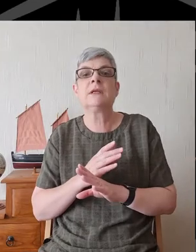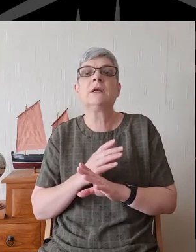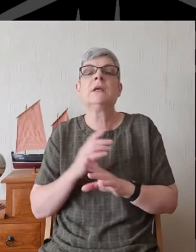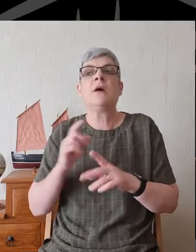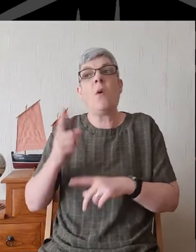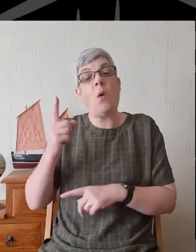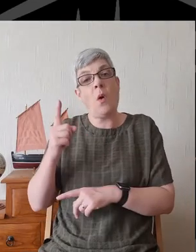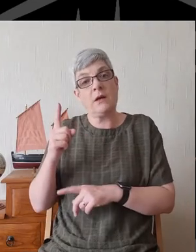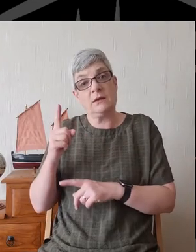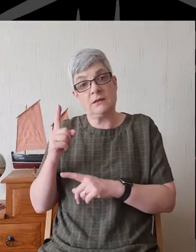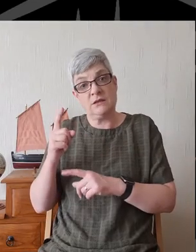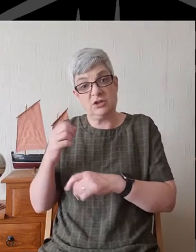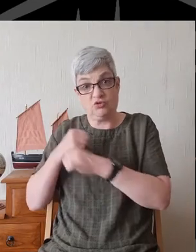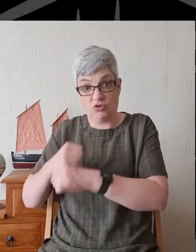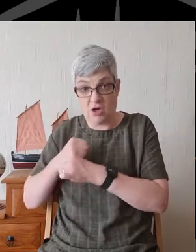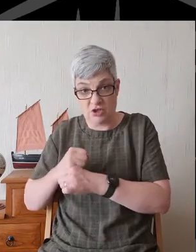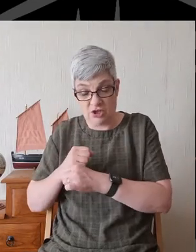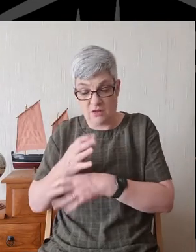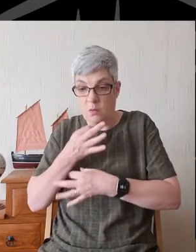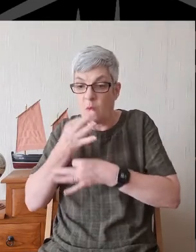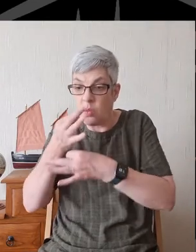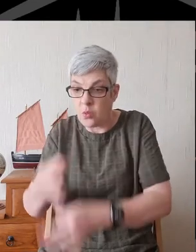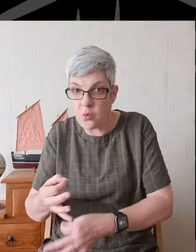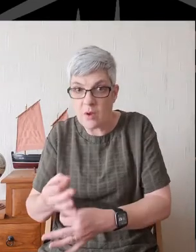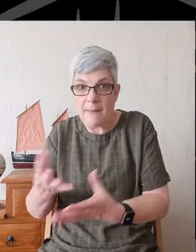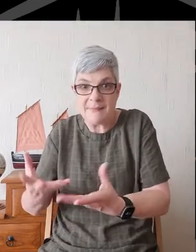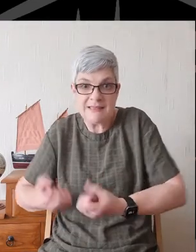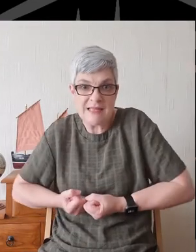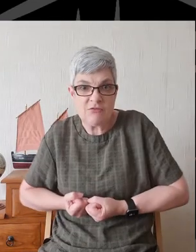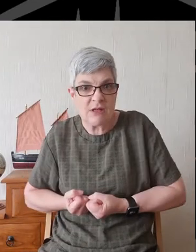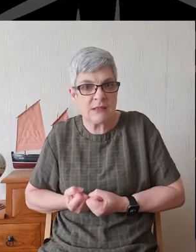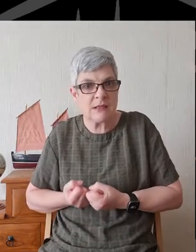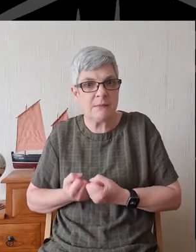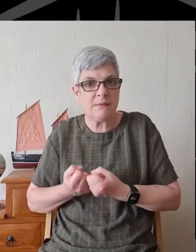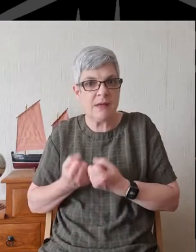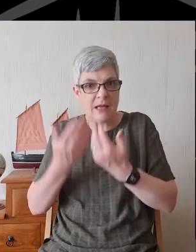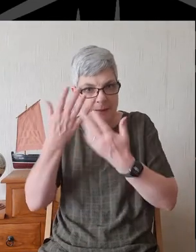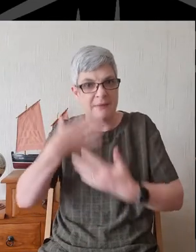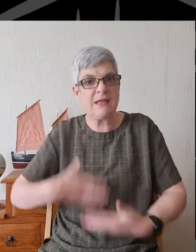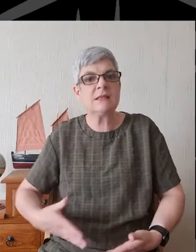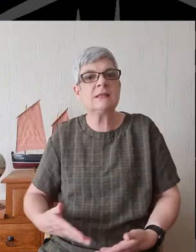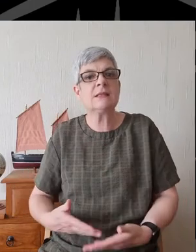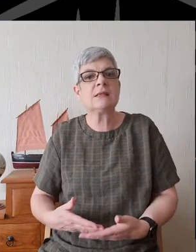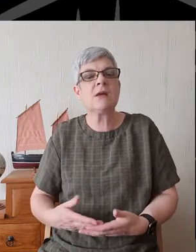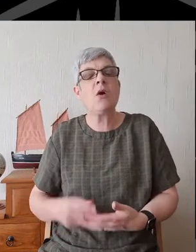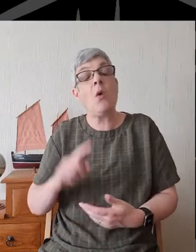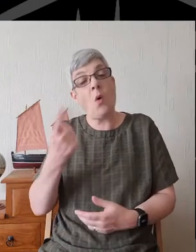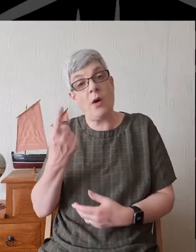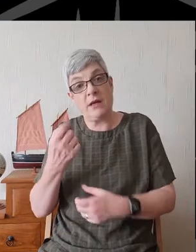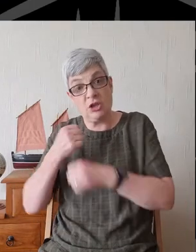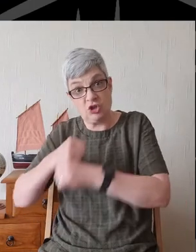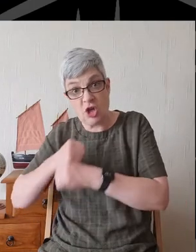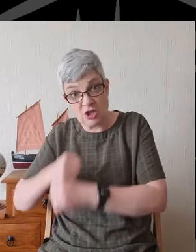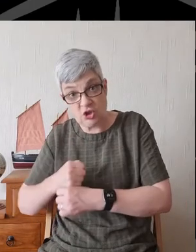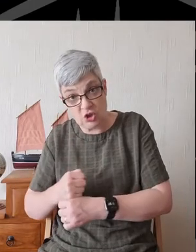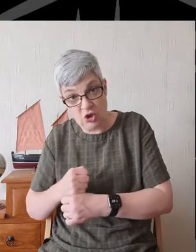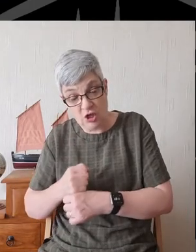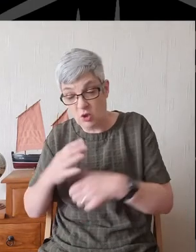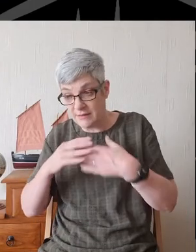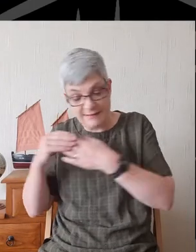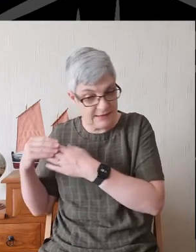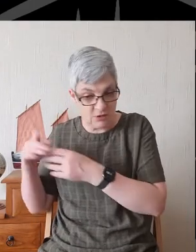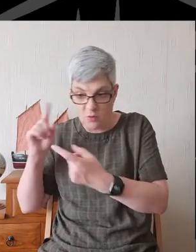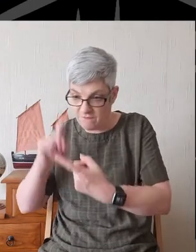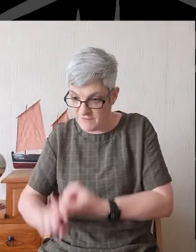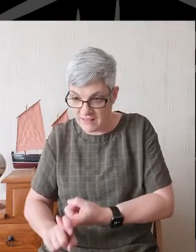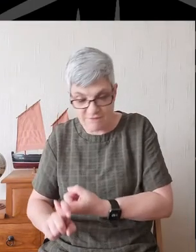Or a church that is obsessed with materialism and appearance, scene three. Or a church whose leaders are not faithful